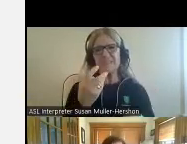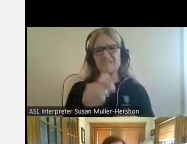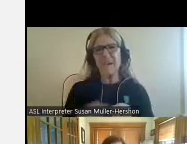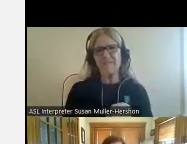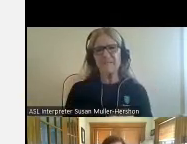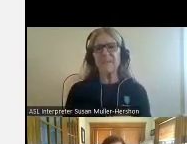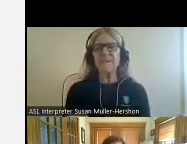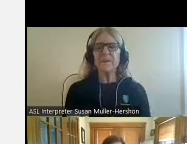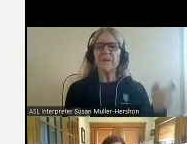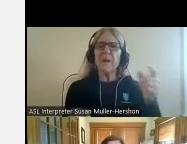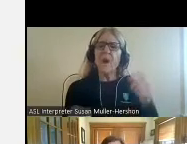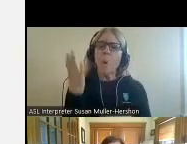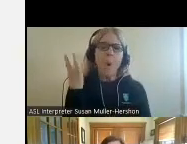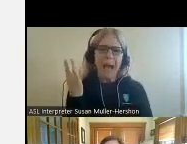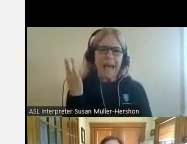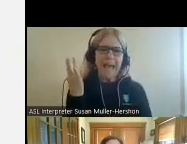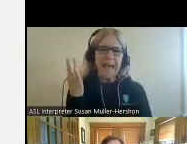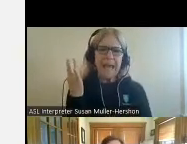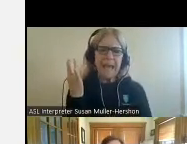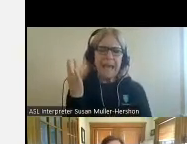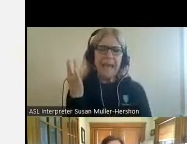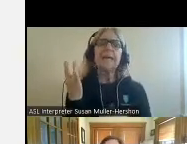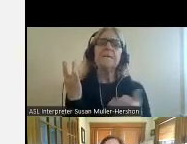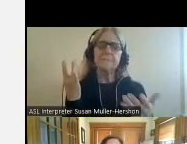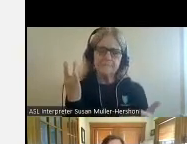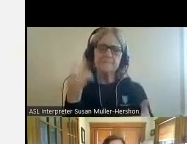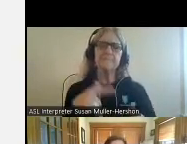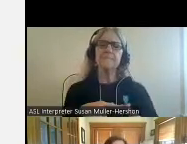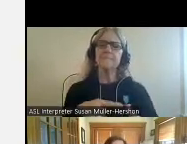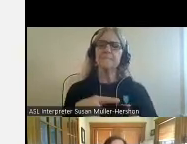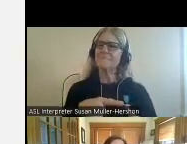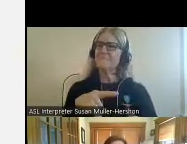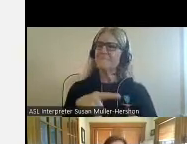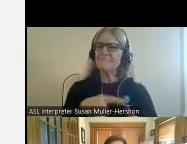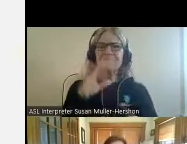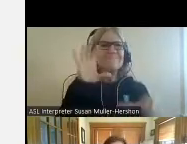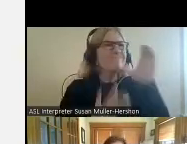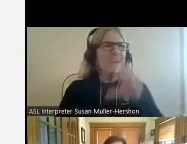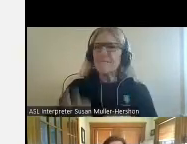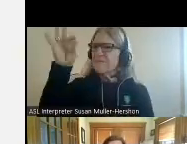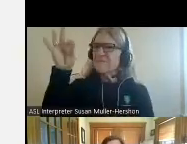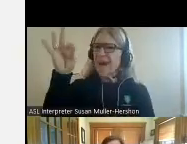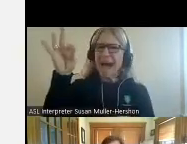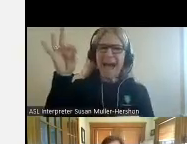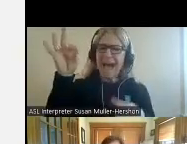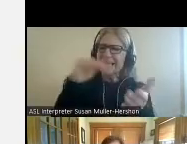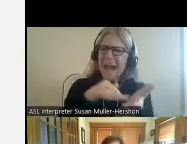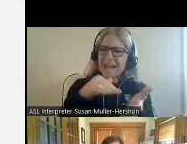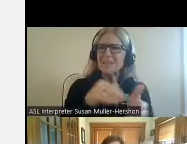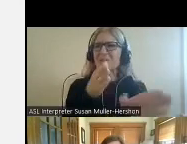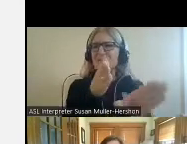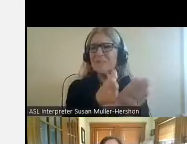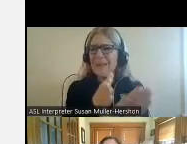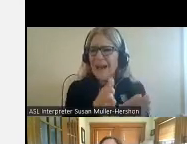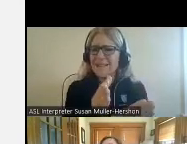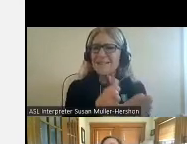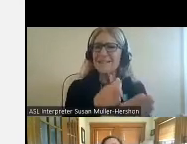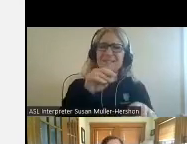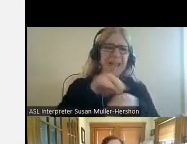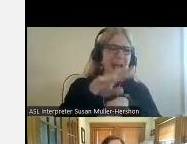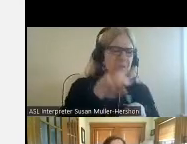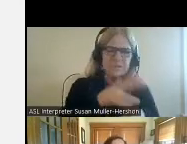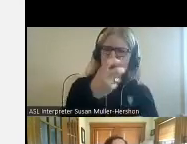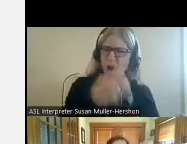this are many, but include having difficulty finding providers who have availability,